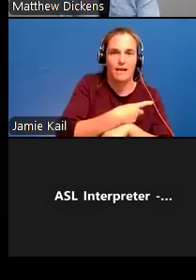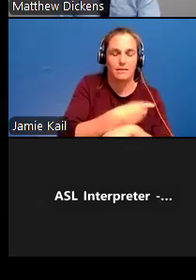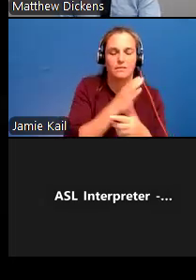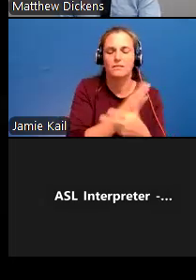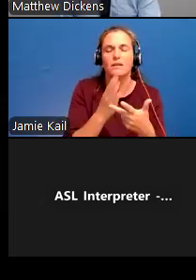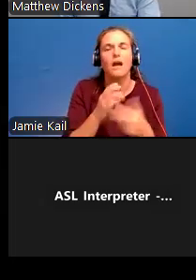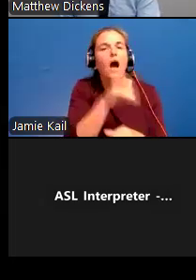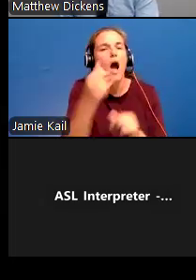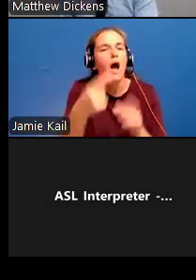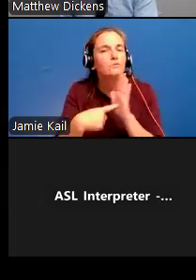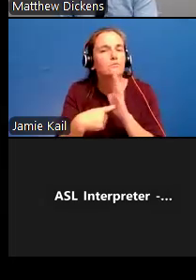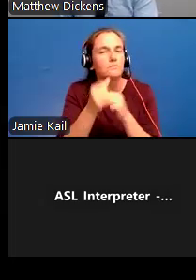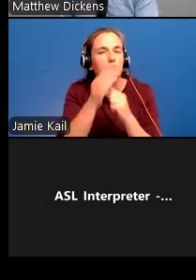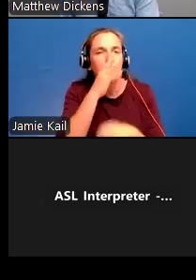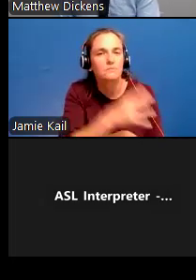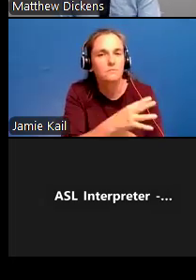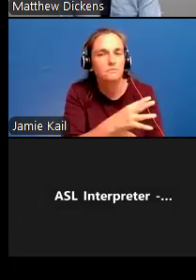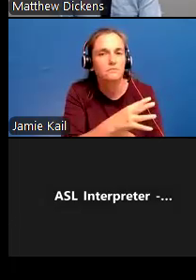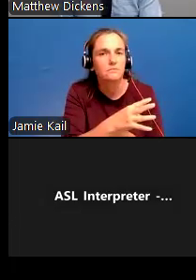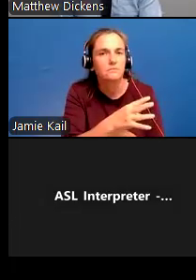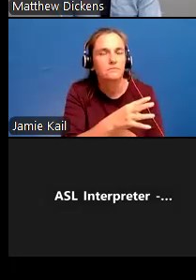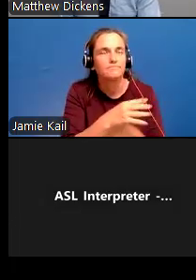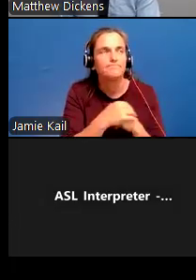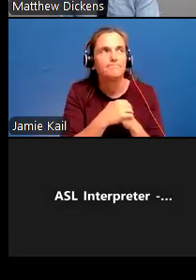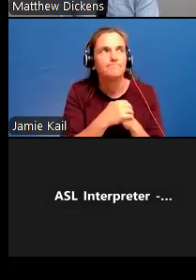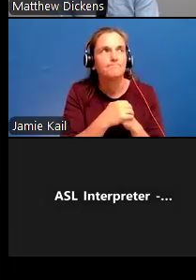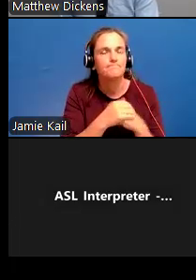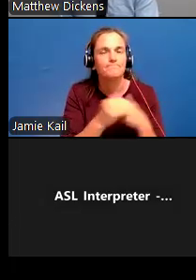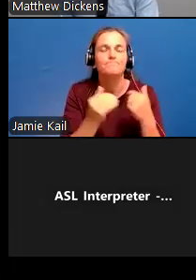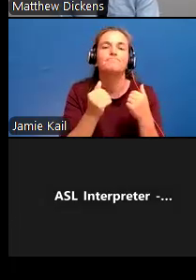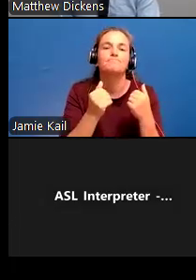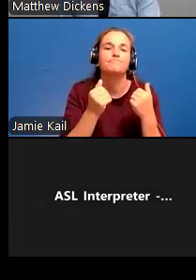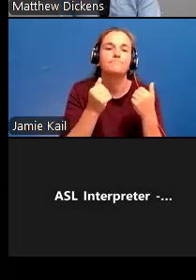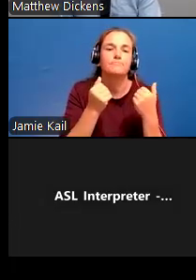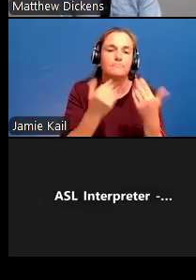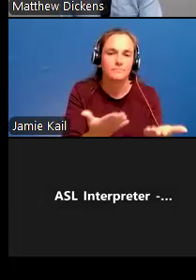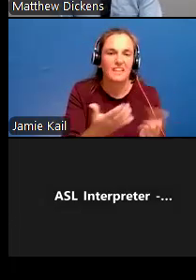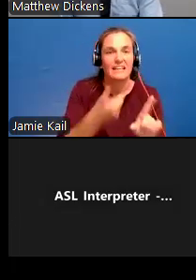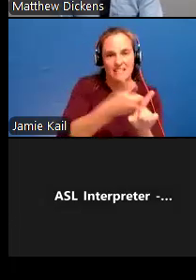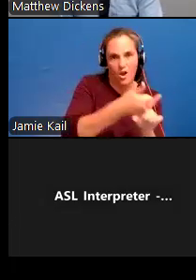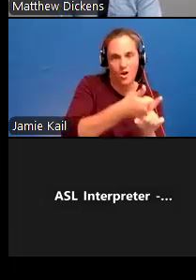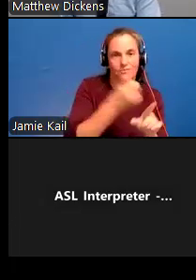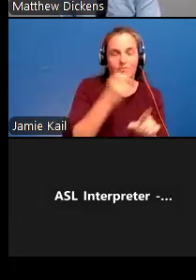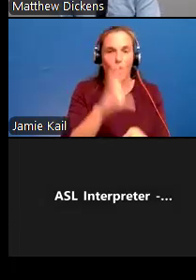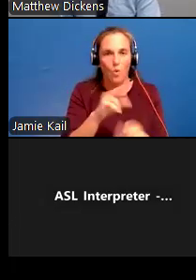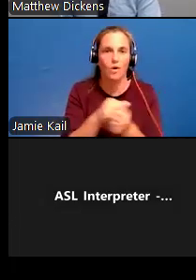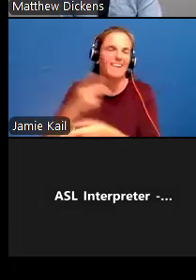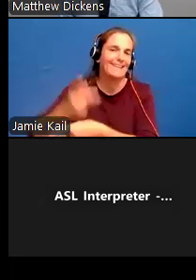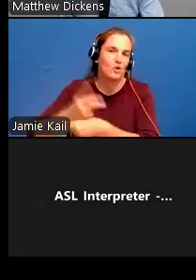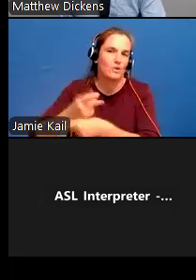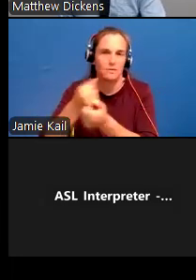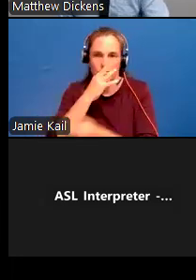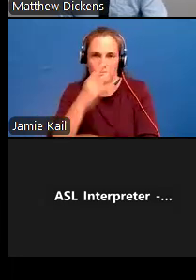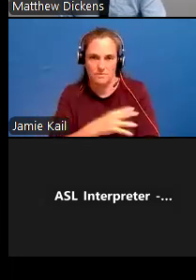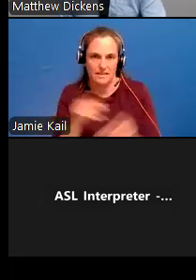other signs of neglect, and this is both self and could be caused by a caretaker,